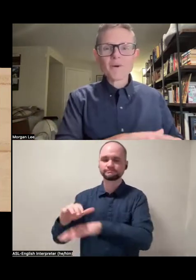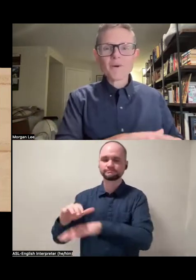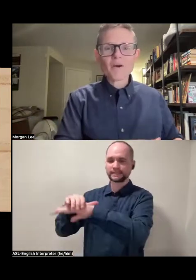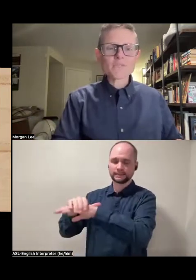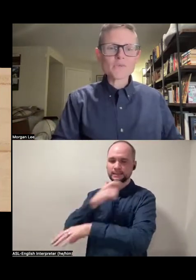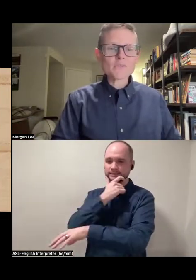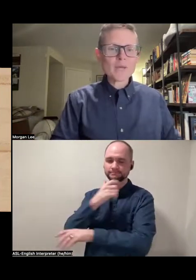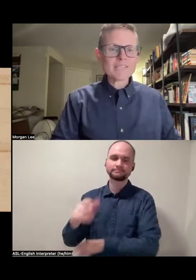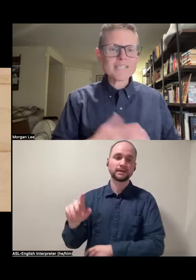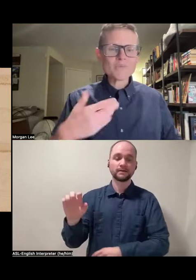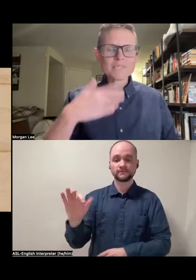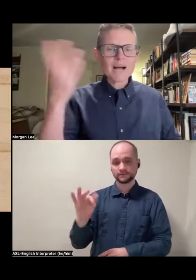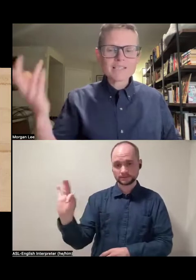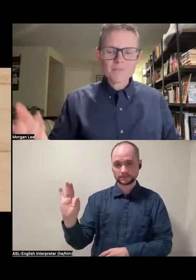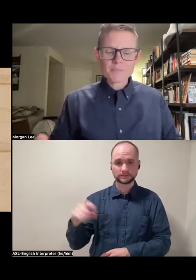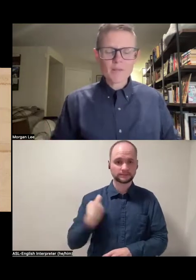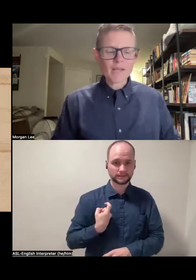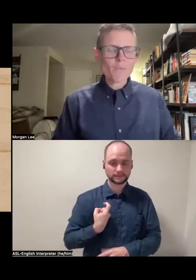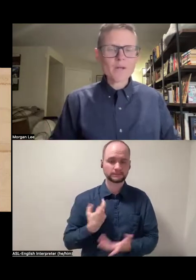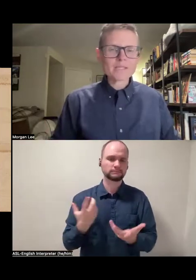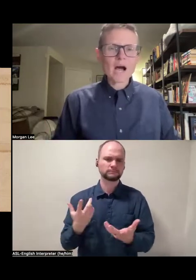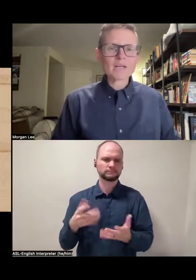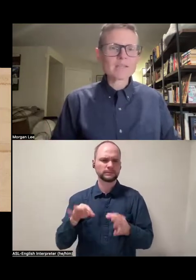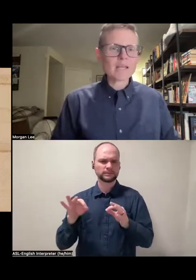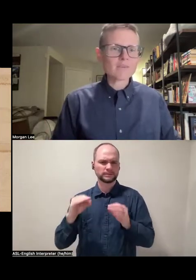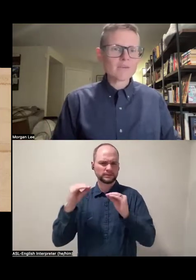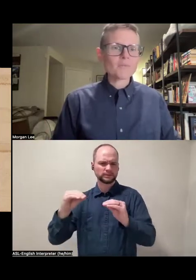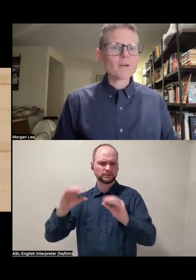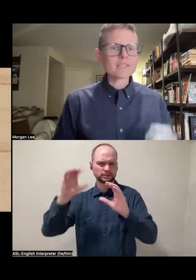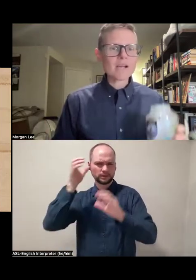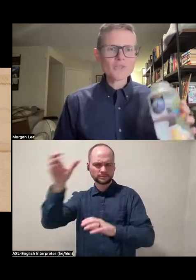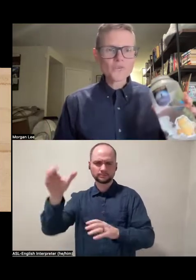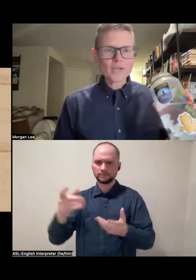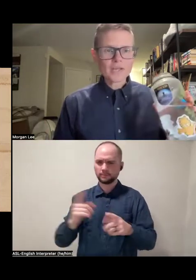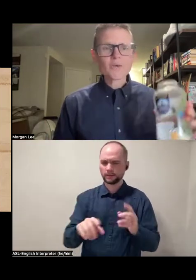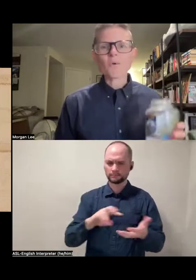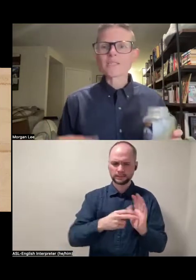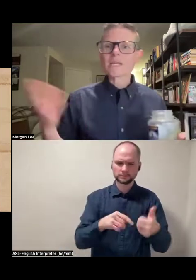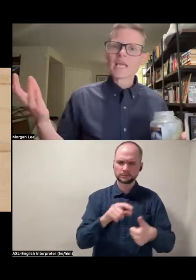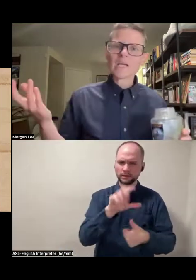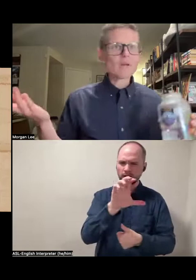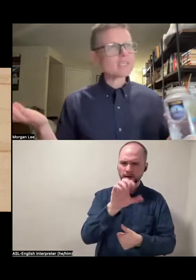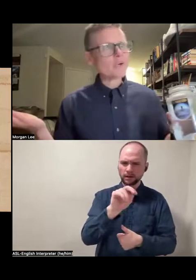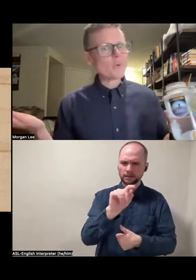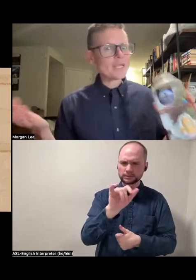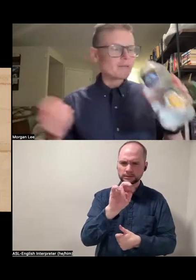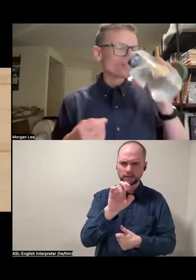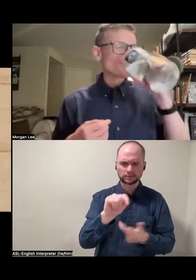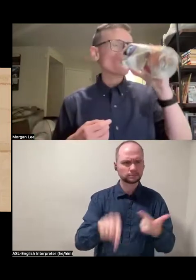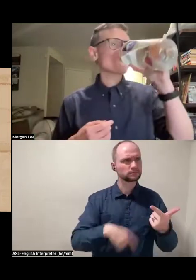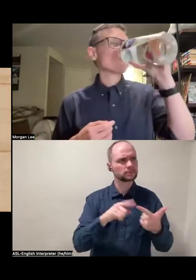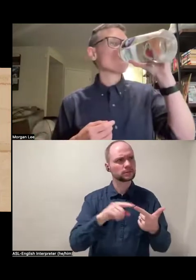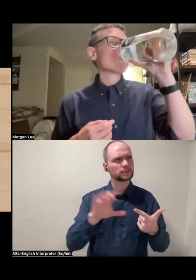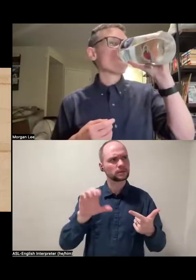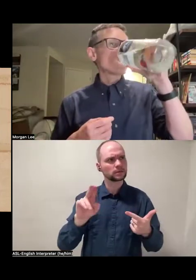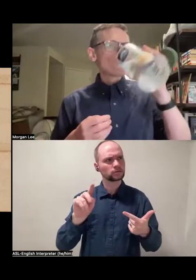of our students, we have to teach them these concepts, but like, what is a continent? What is a country? What is a king? What is a queen?